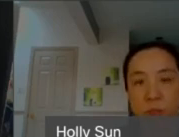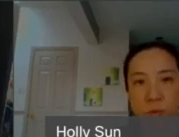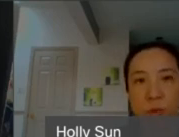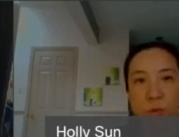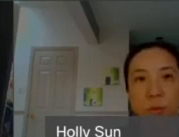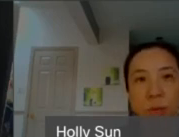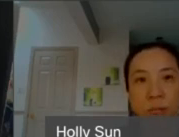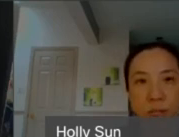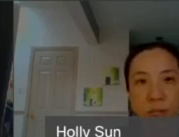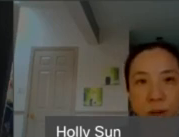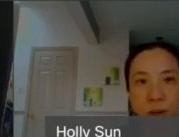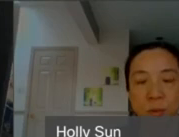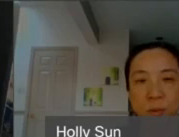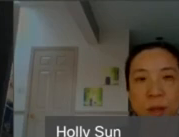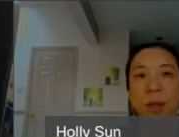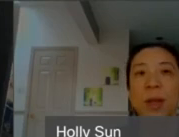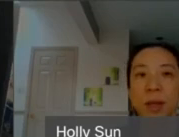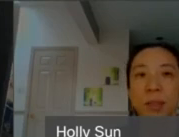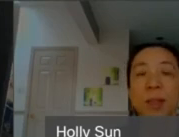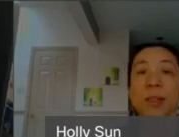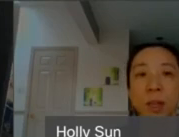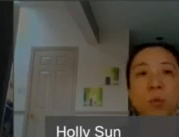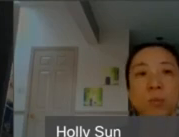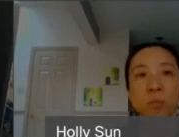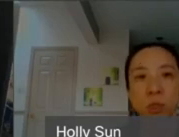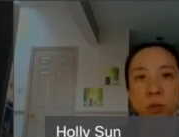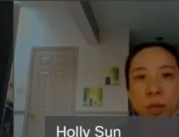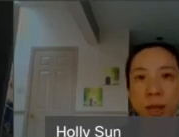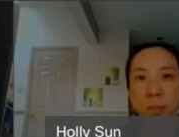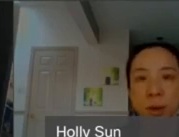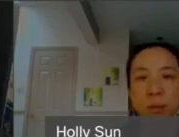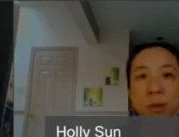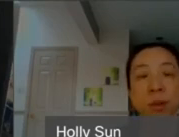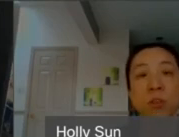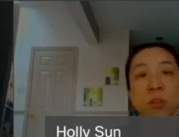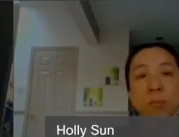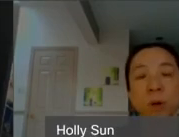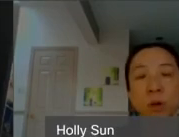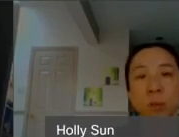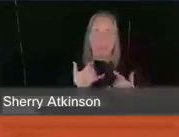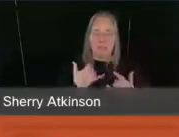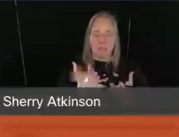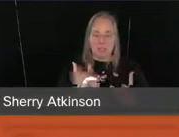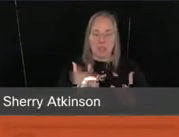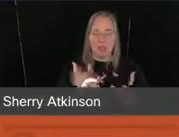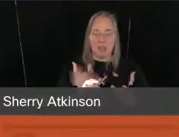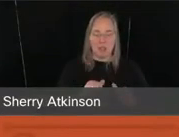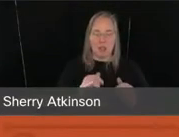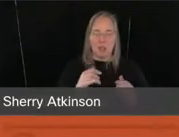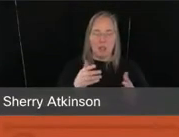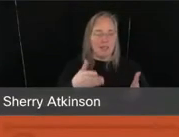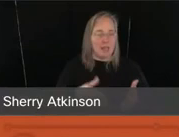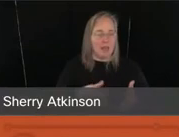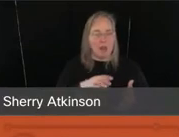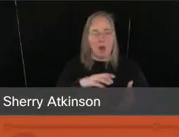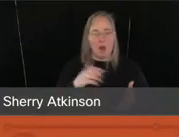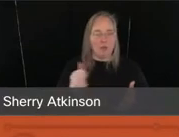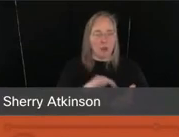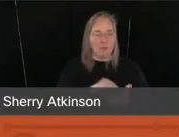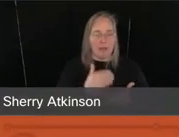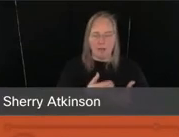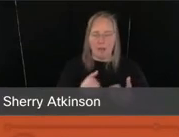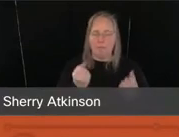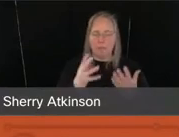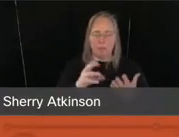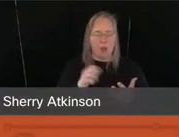school is the first one we need to take care of. And then they would be still net amount there. There's multiple other capital projects in downtown